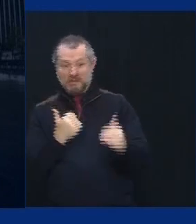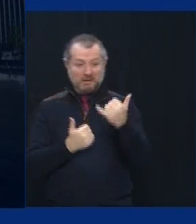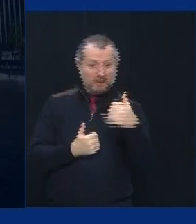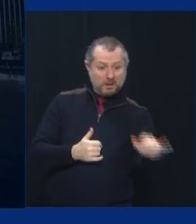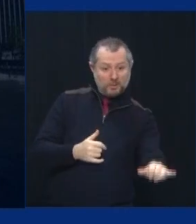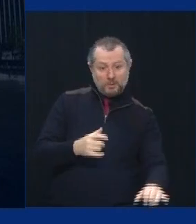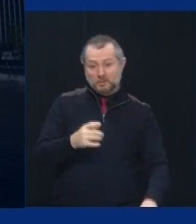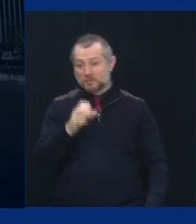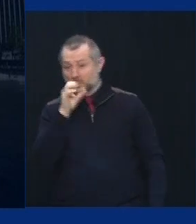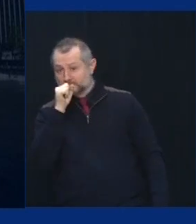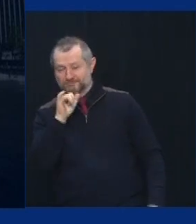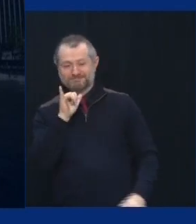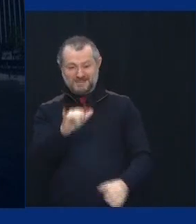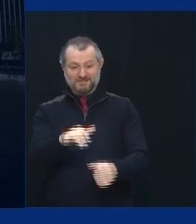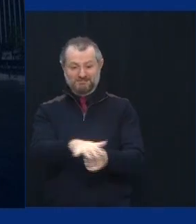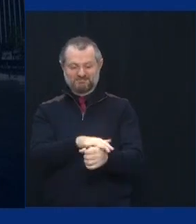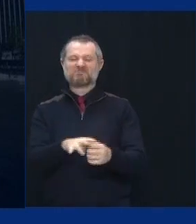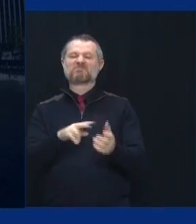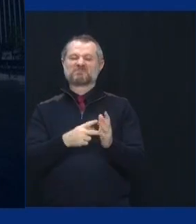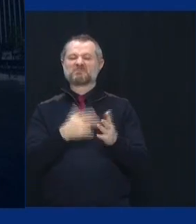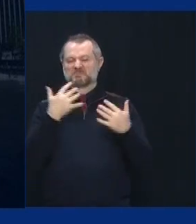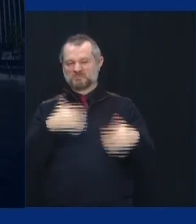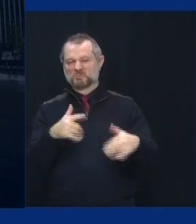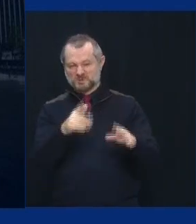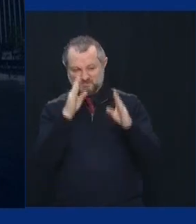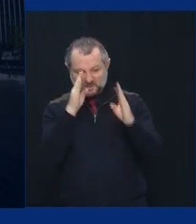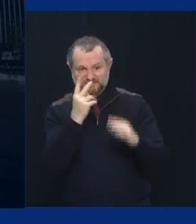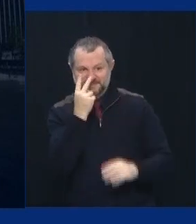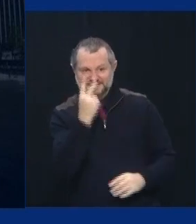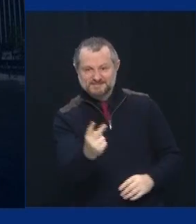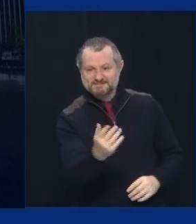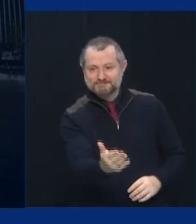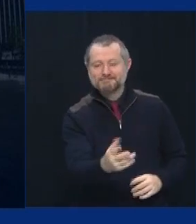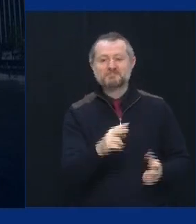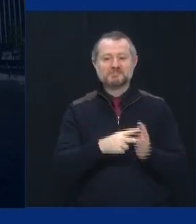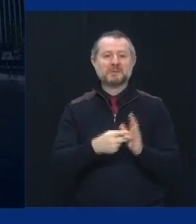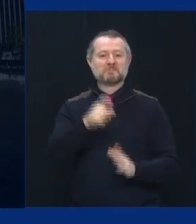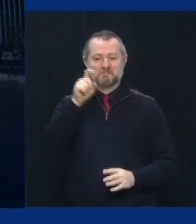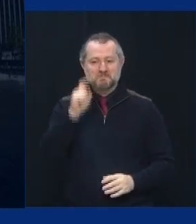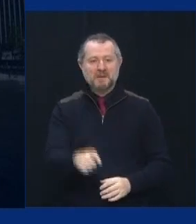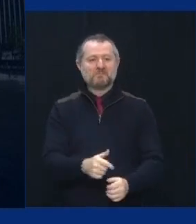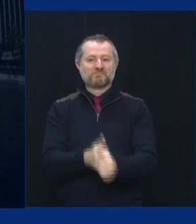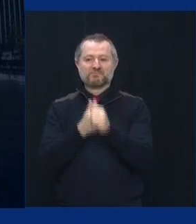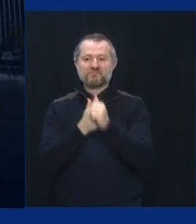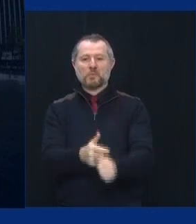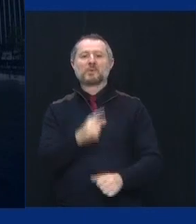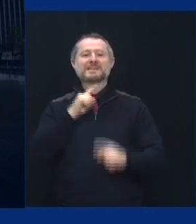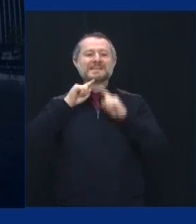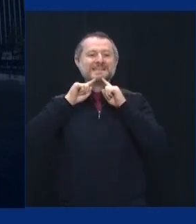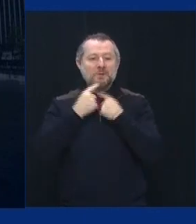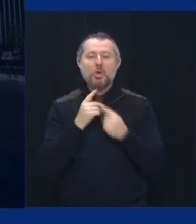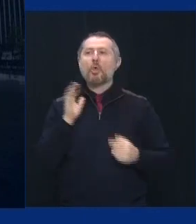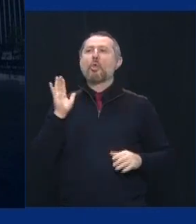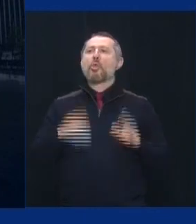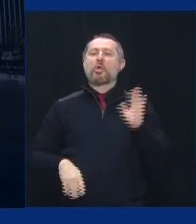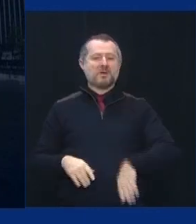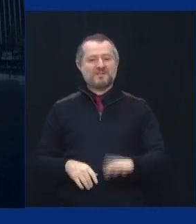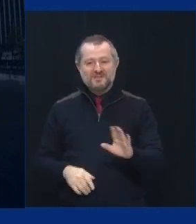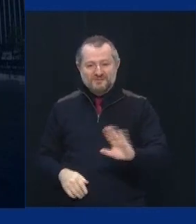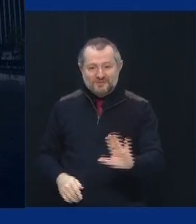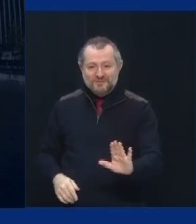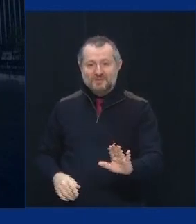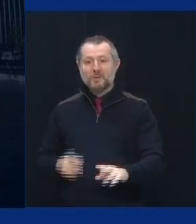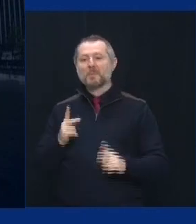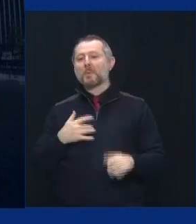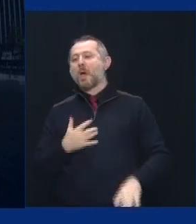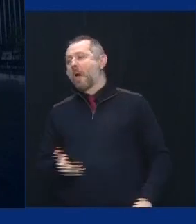in your community. And it means you have to take it seriously. Yes, I'm tired, and I've been doing this for a